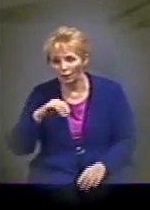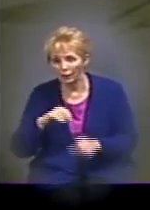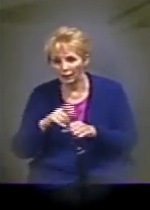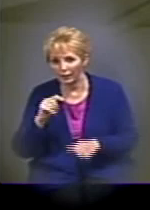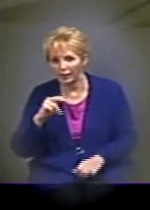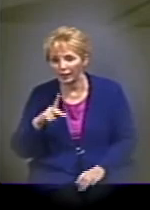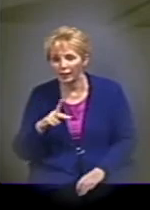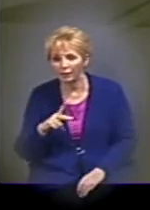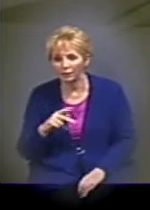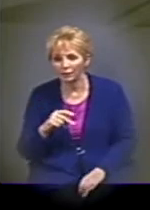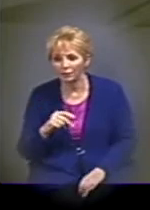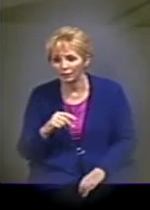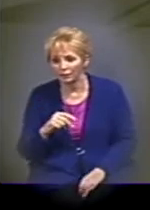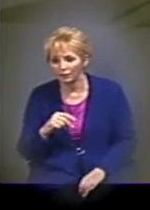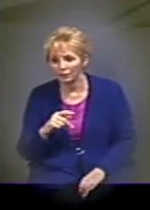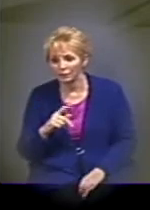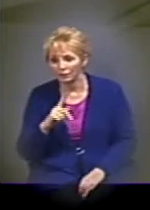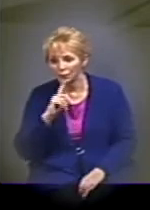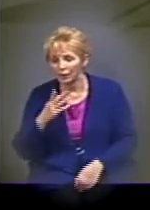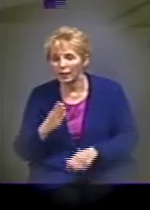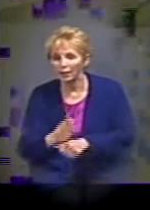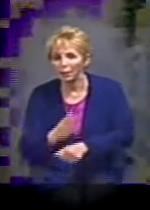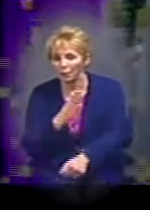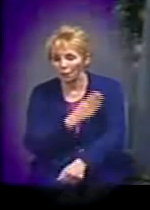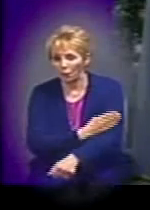is going to be greatly enhanced.